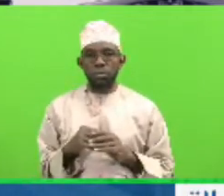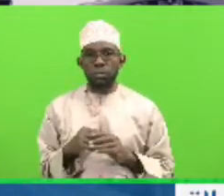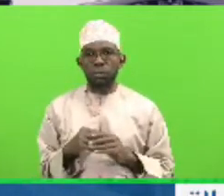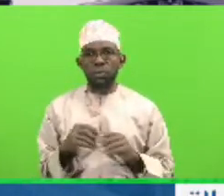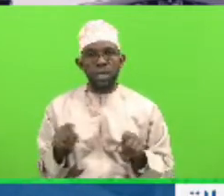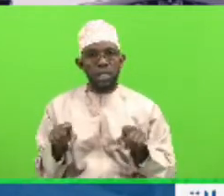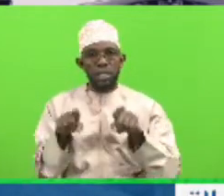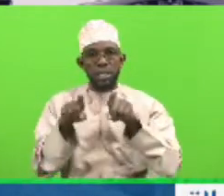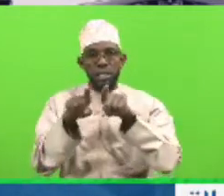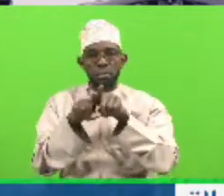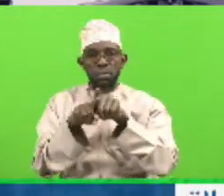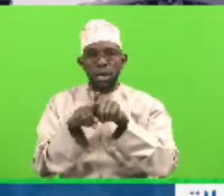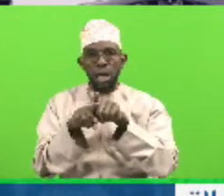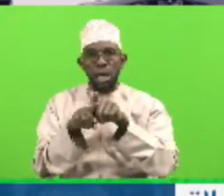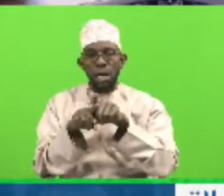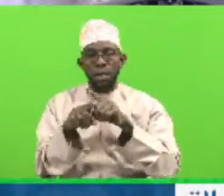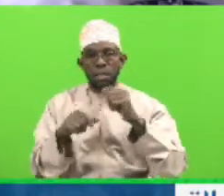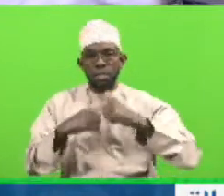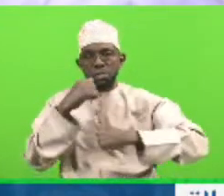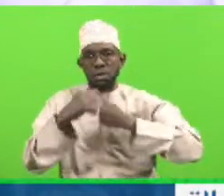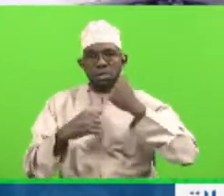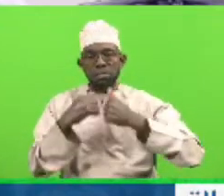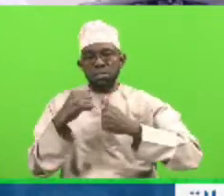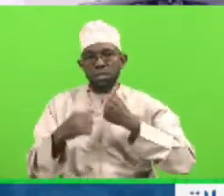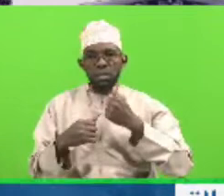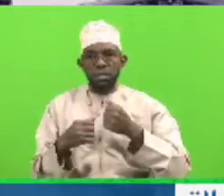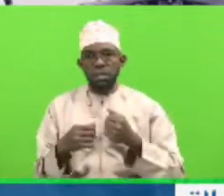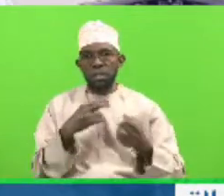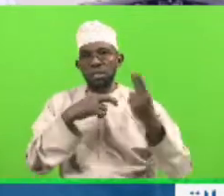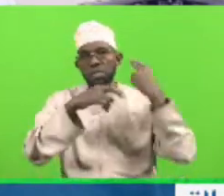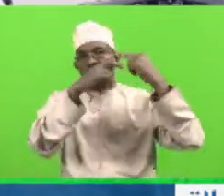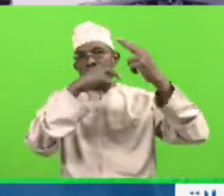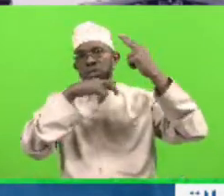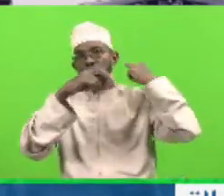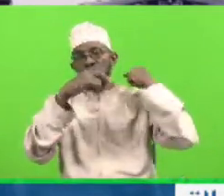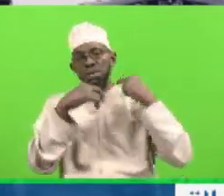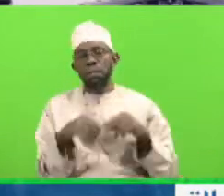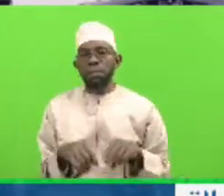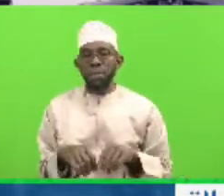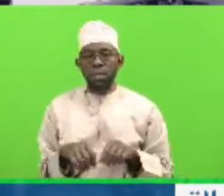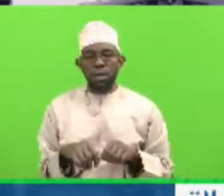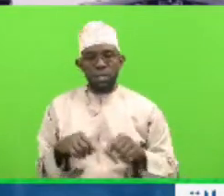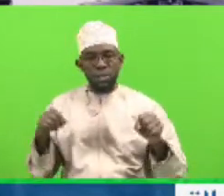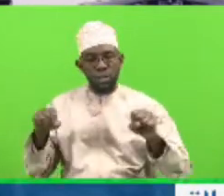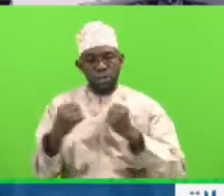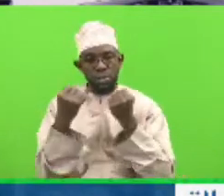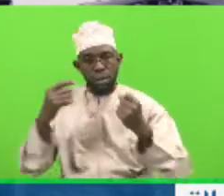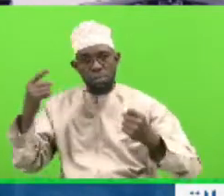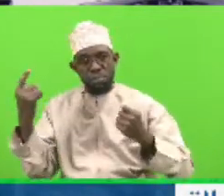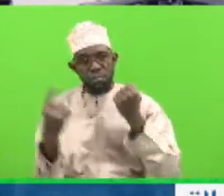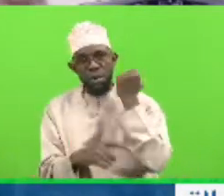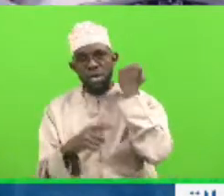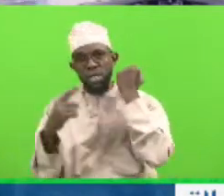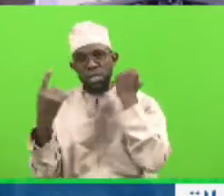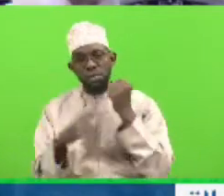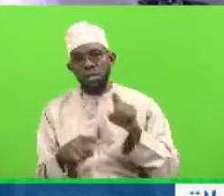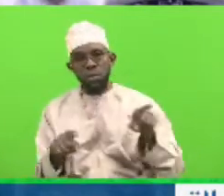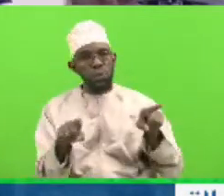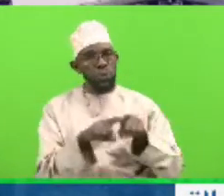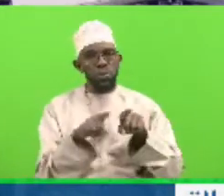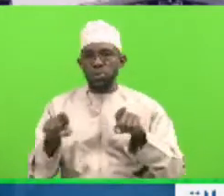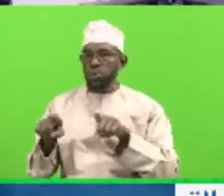Just like their act was unprecedented in history, that their destruction and punishment was